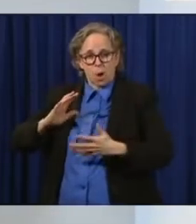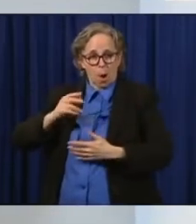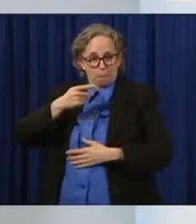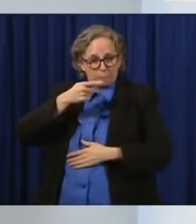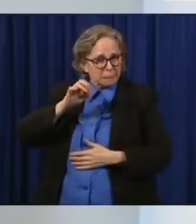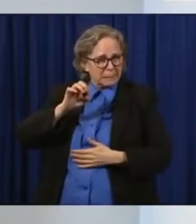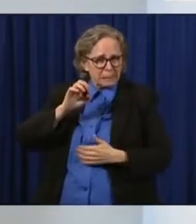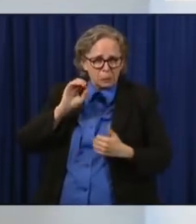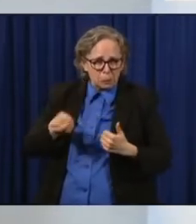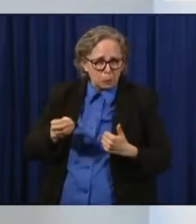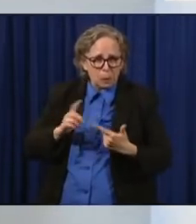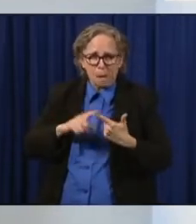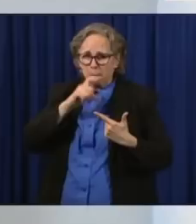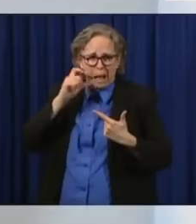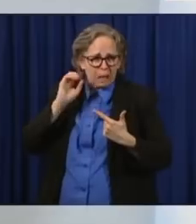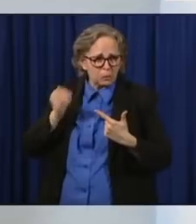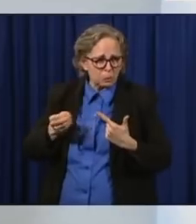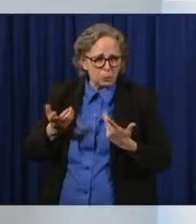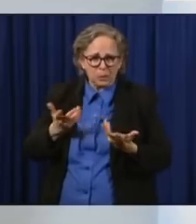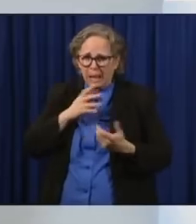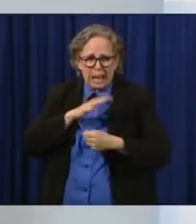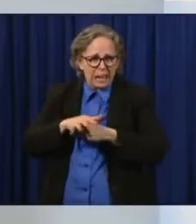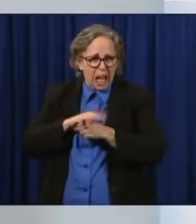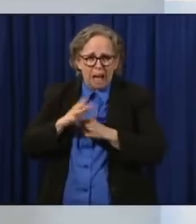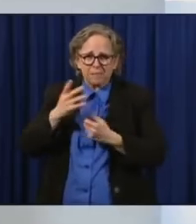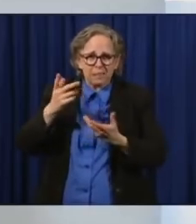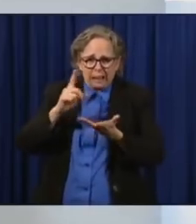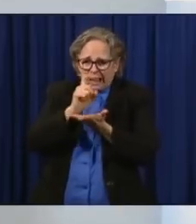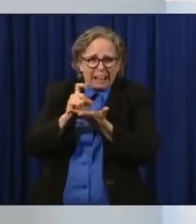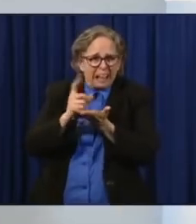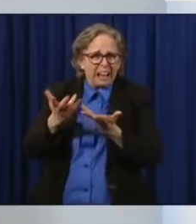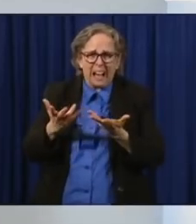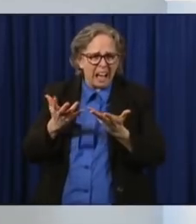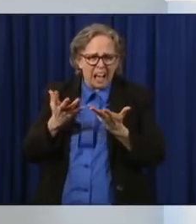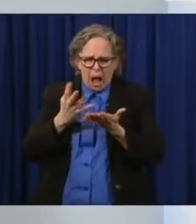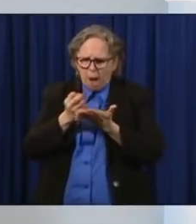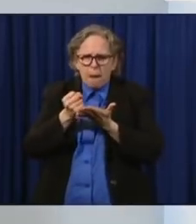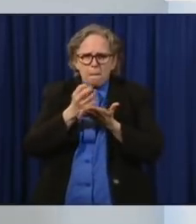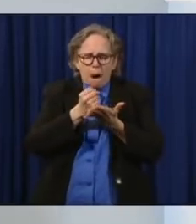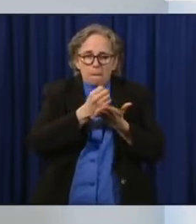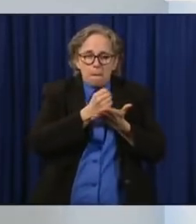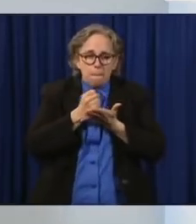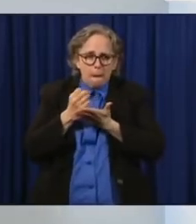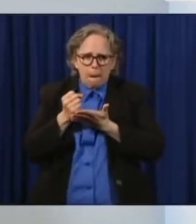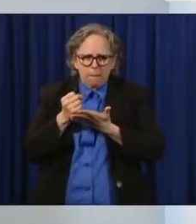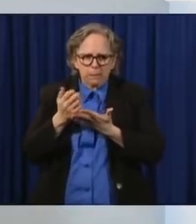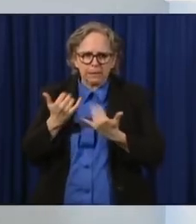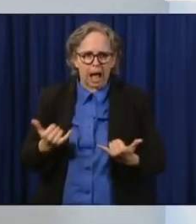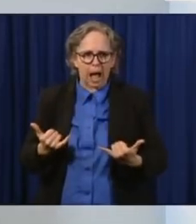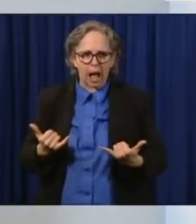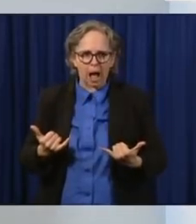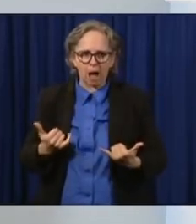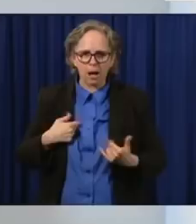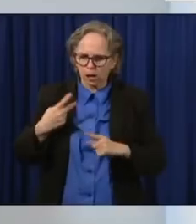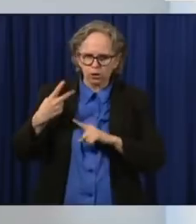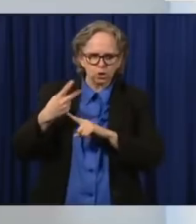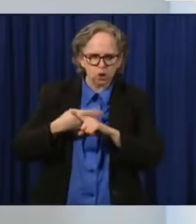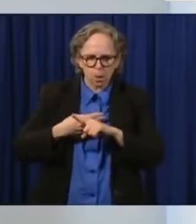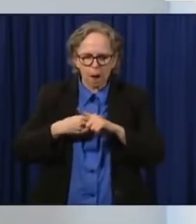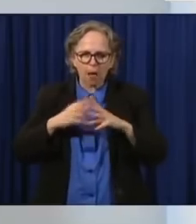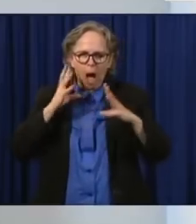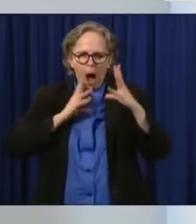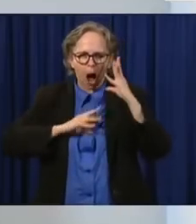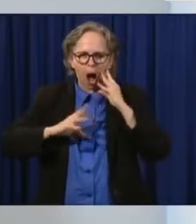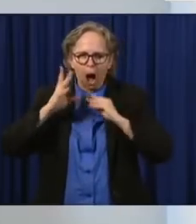adequate supply of hand sanitizer. We didn't have the 2 months of experience of businesses operating where